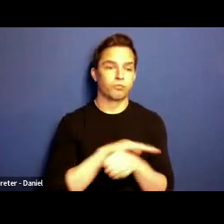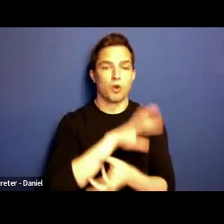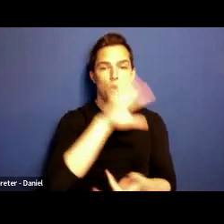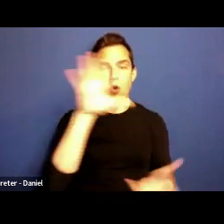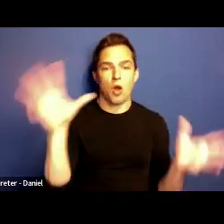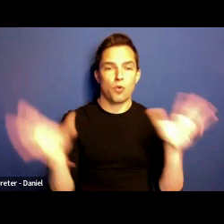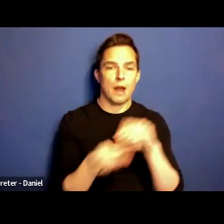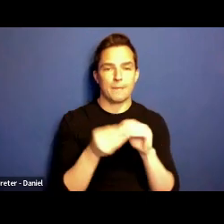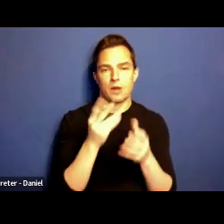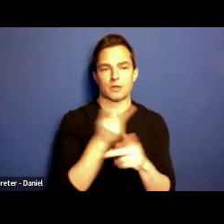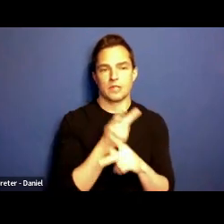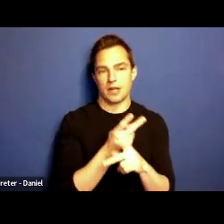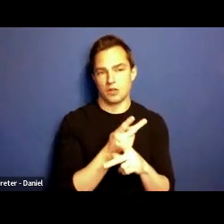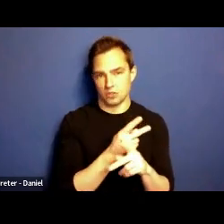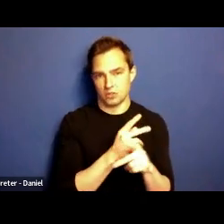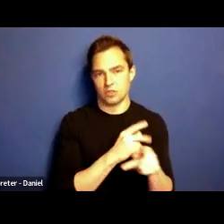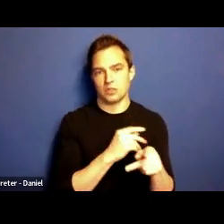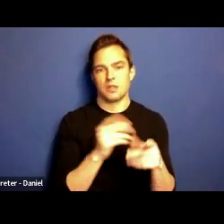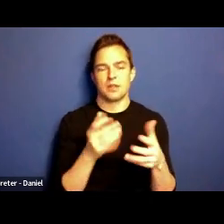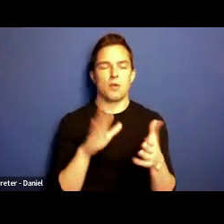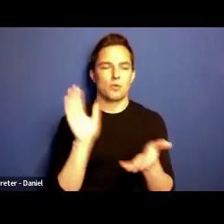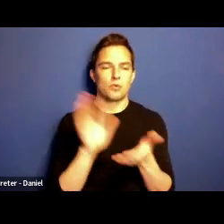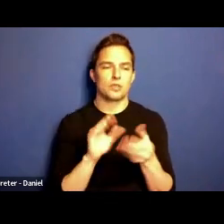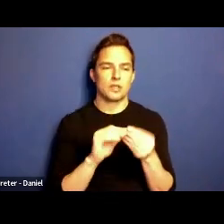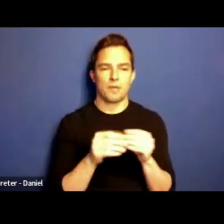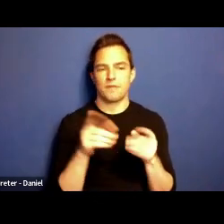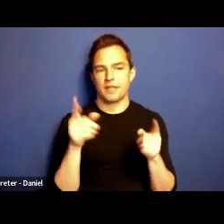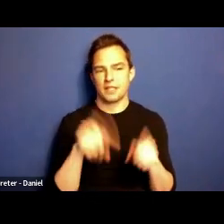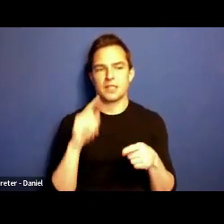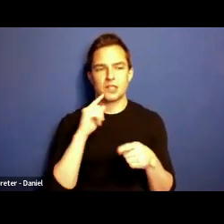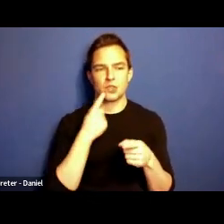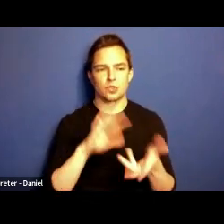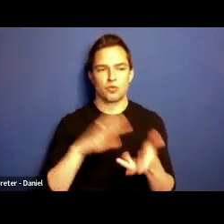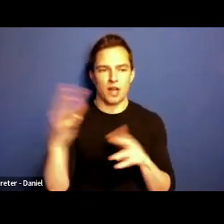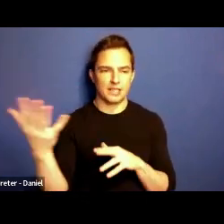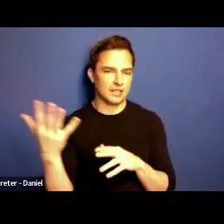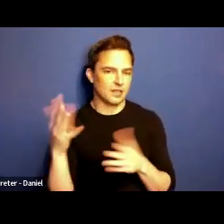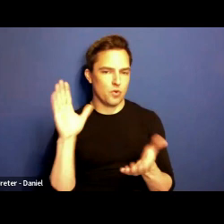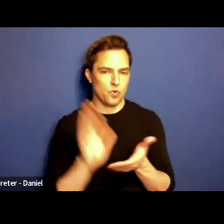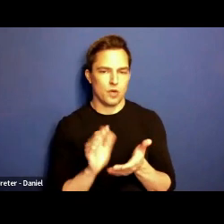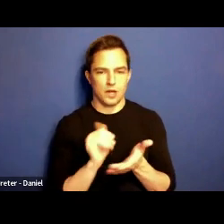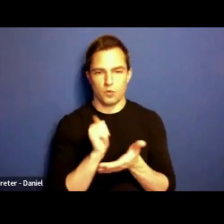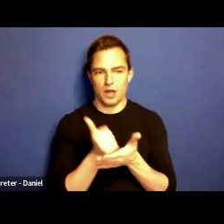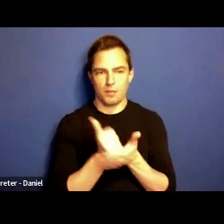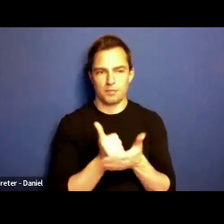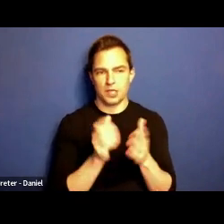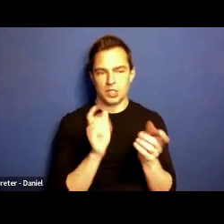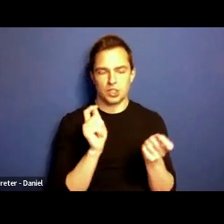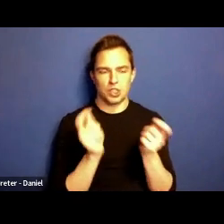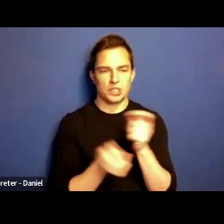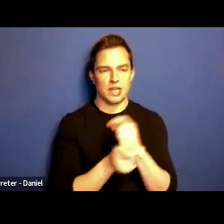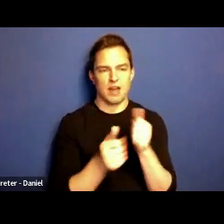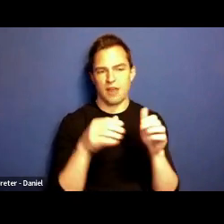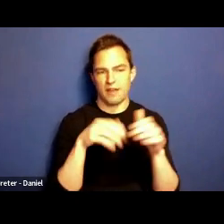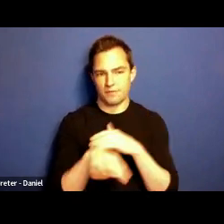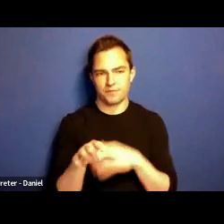is reduce the number of incident acute crises and also make sure that it's going to shift how they flow into the crisis service system